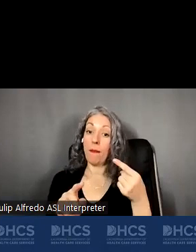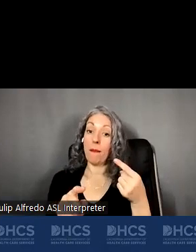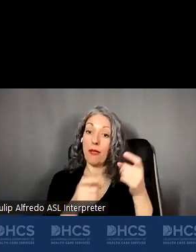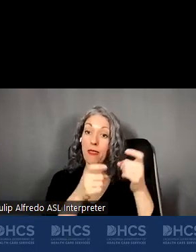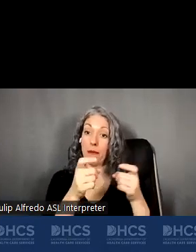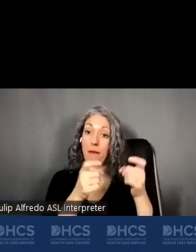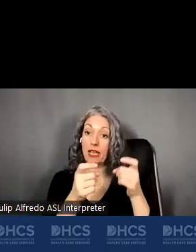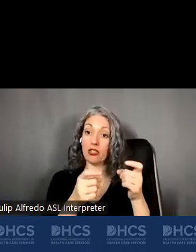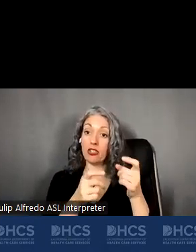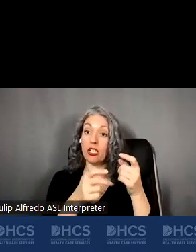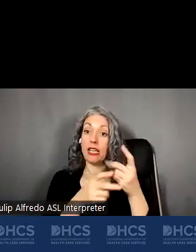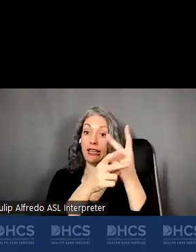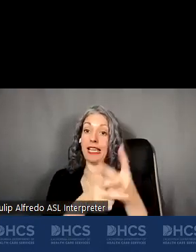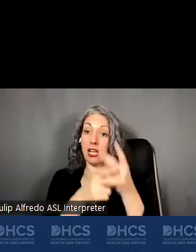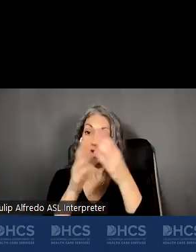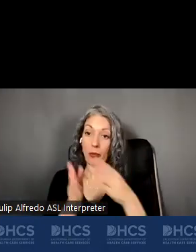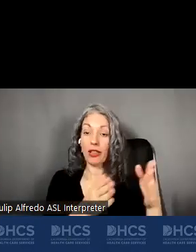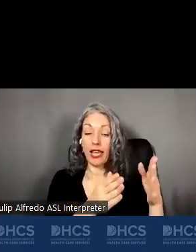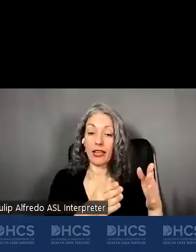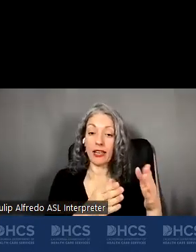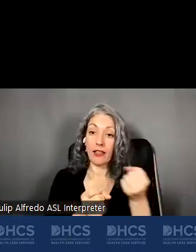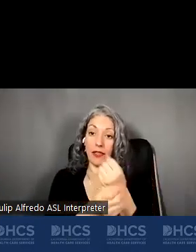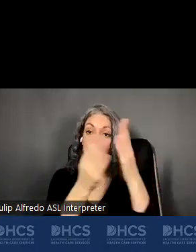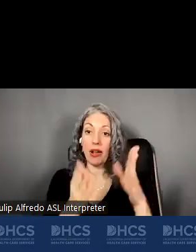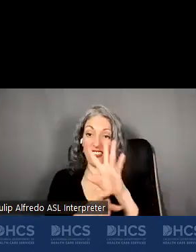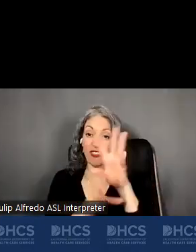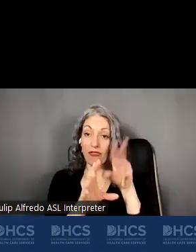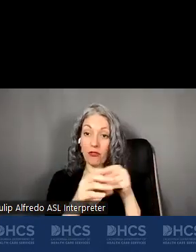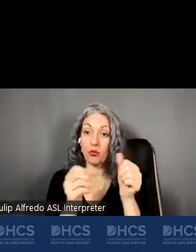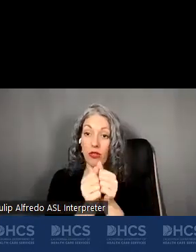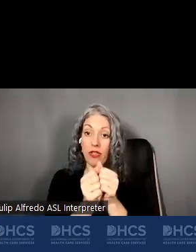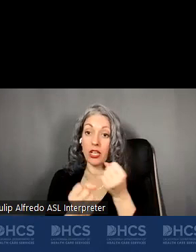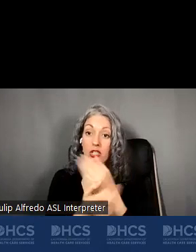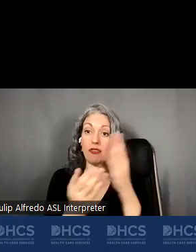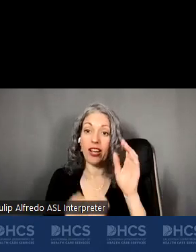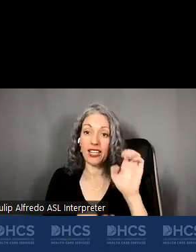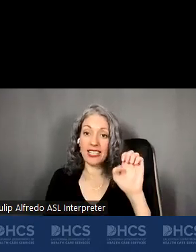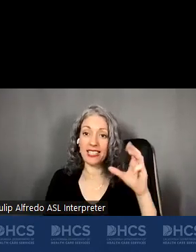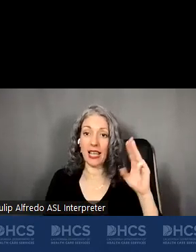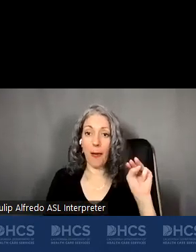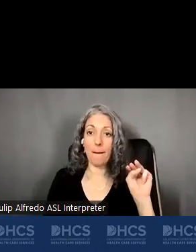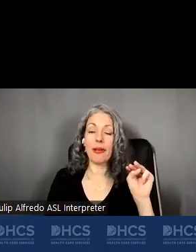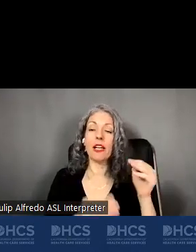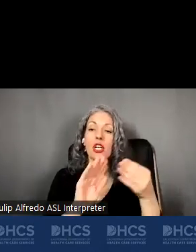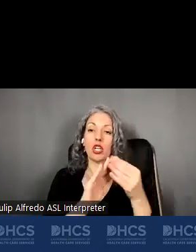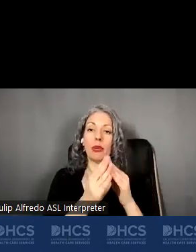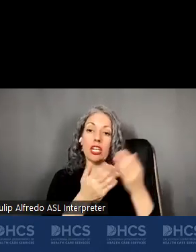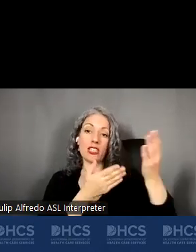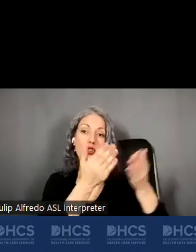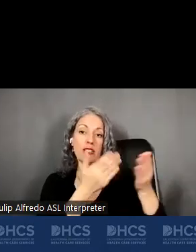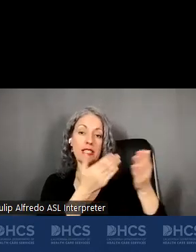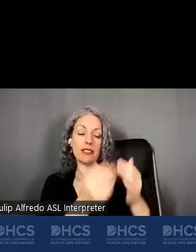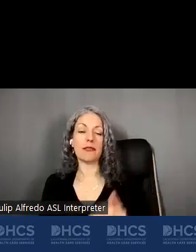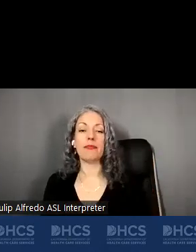plan that the provider will be engaging with to provide ECM community support services. Right. One quick